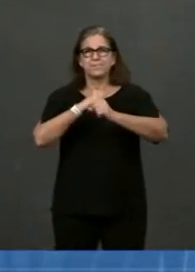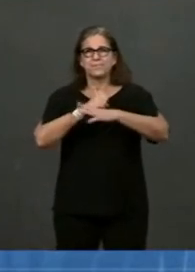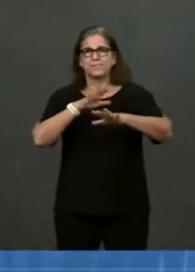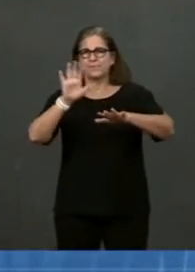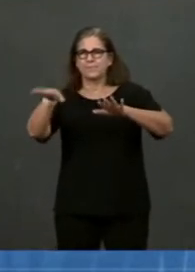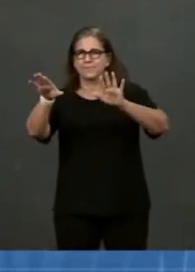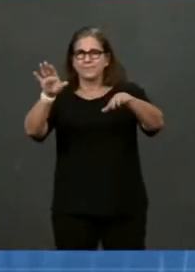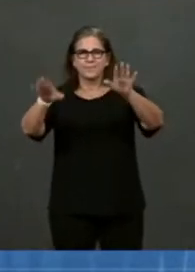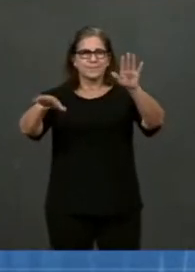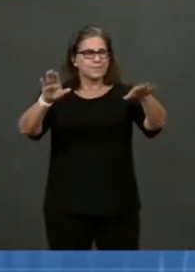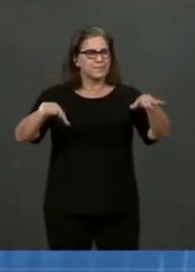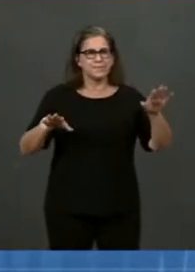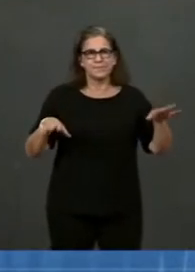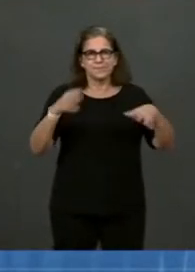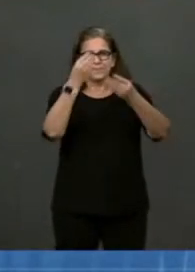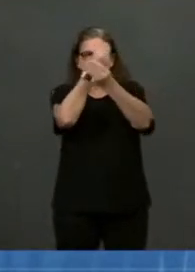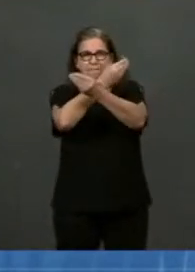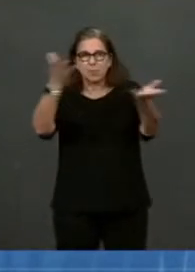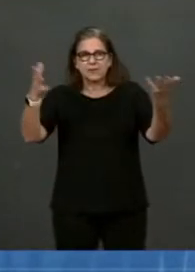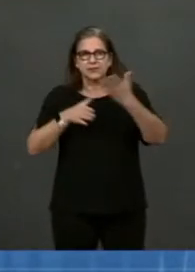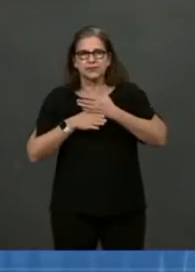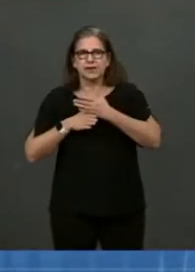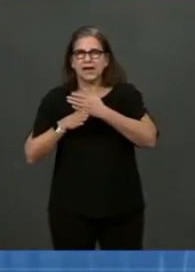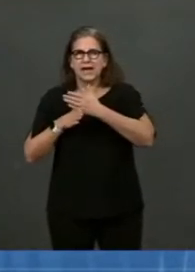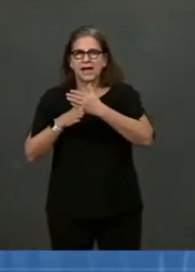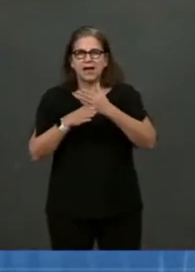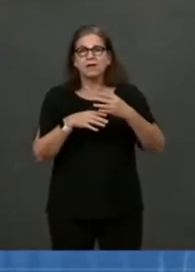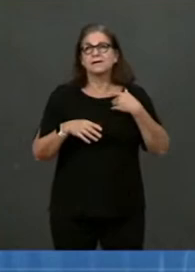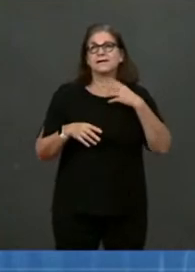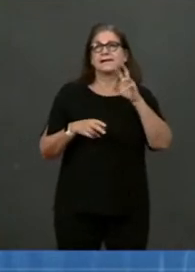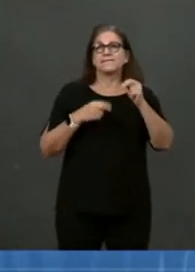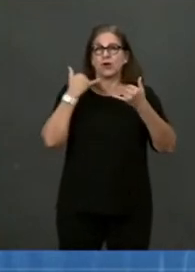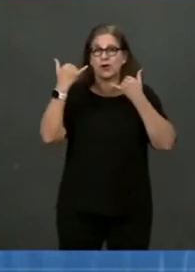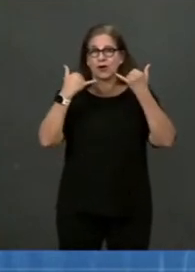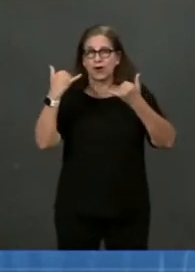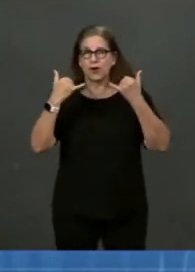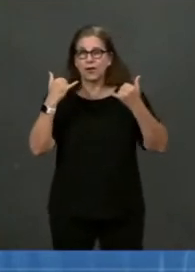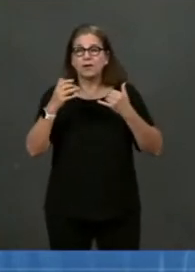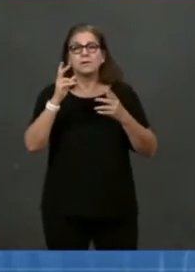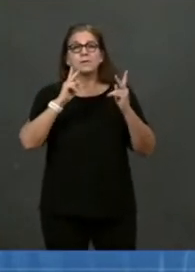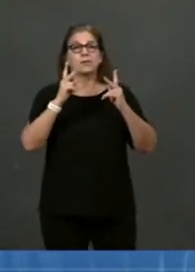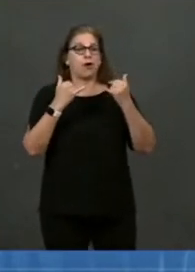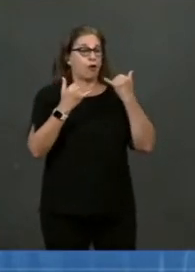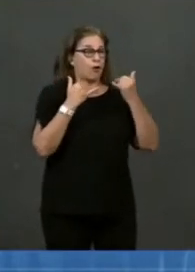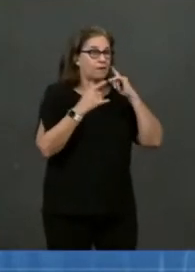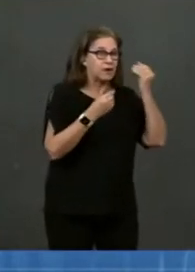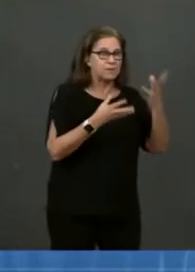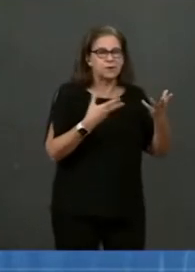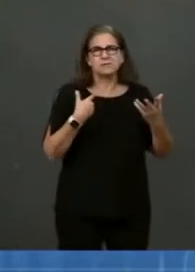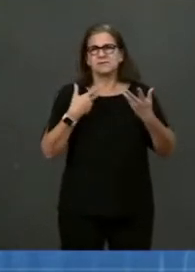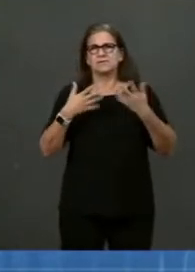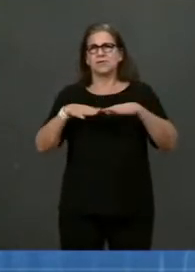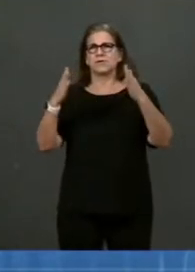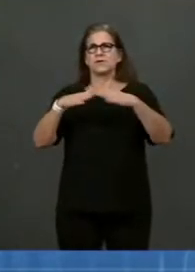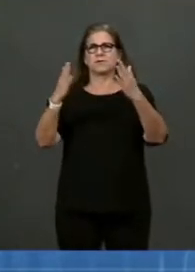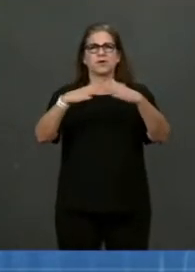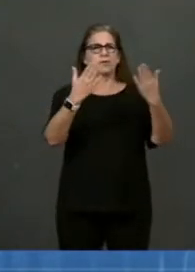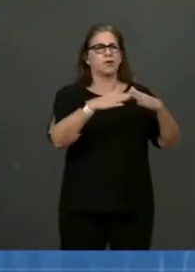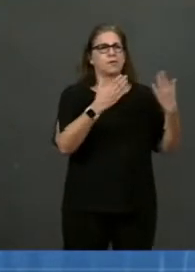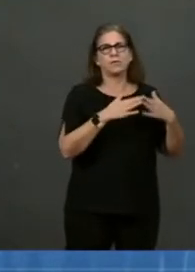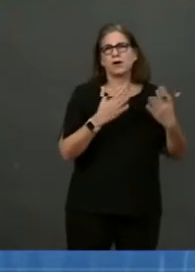deploying mobile clinics to help ensure people have easy access to boosters. And thanks to the funding of the American